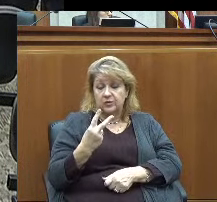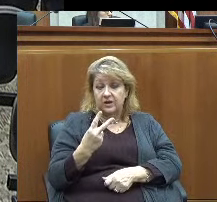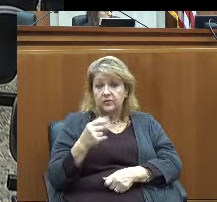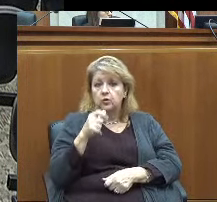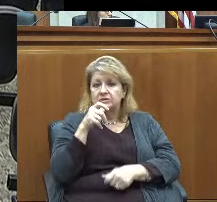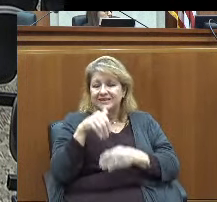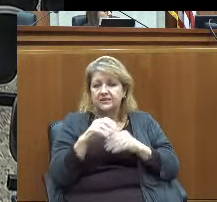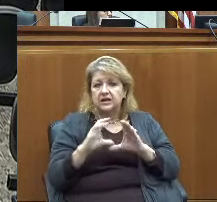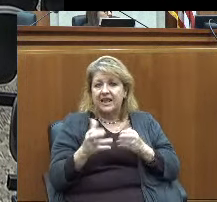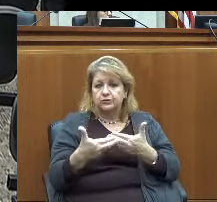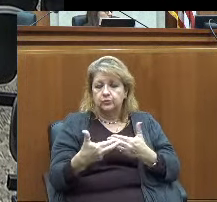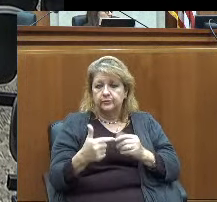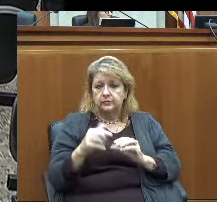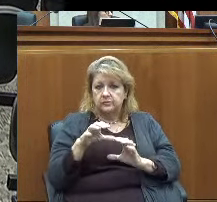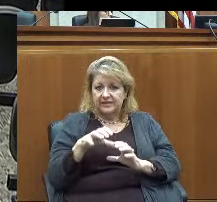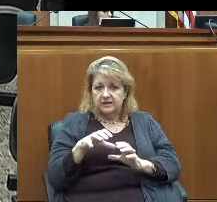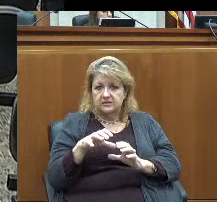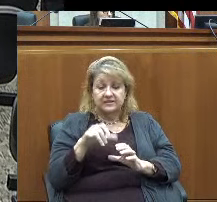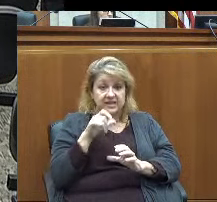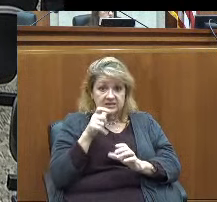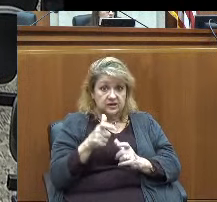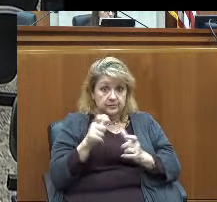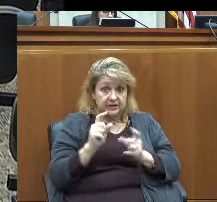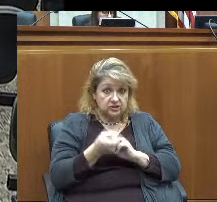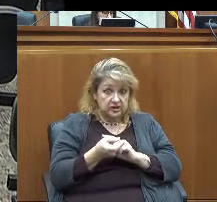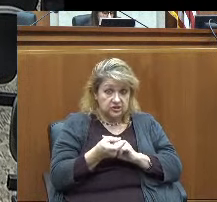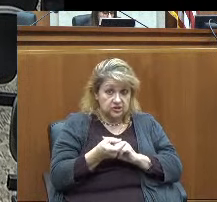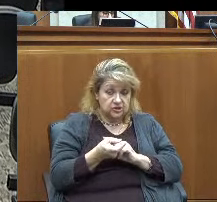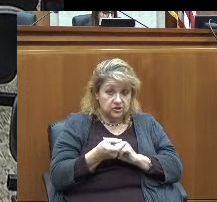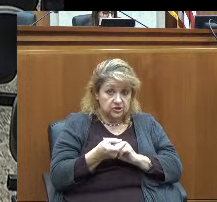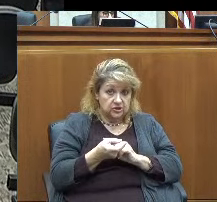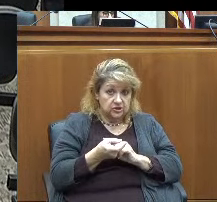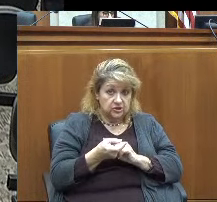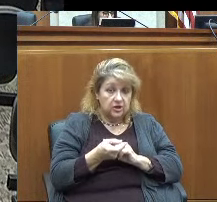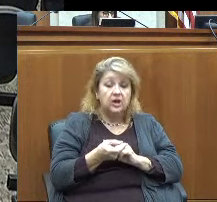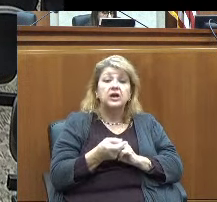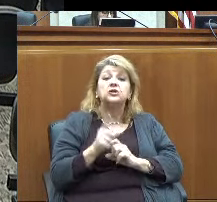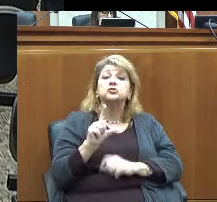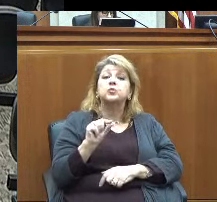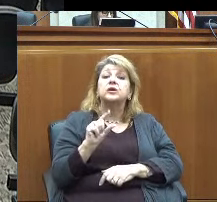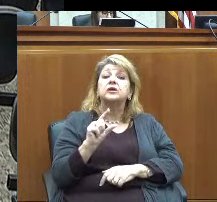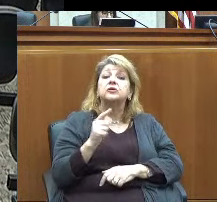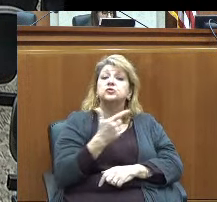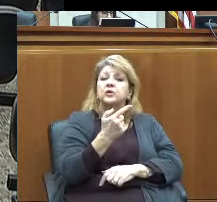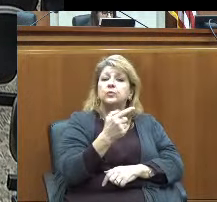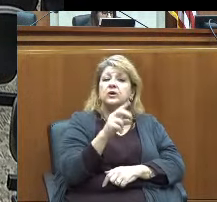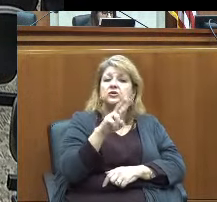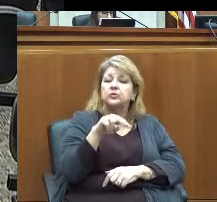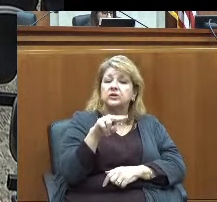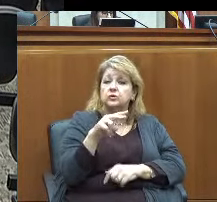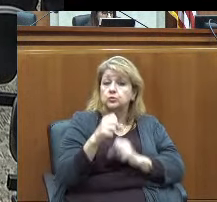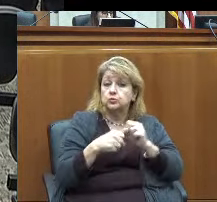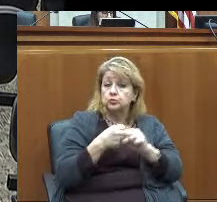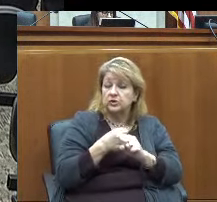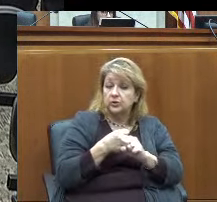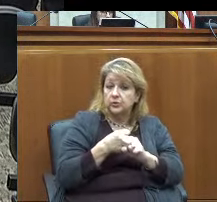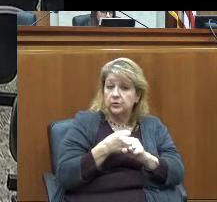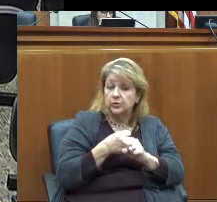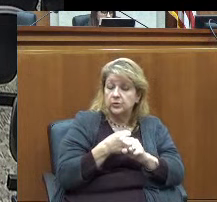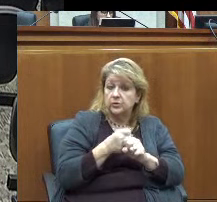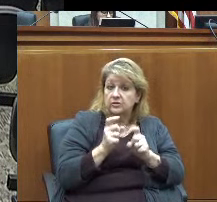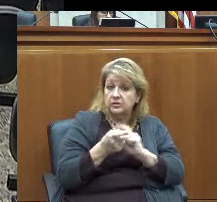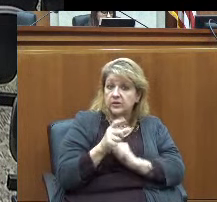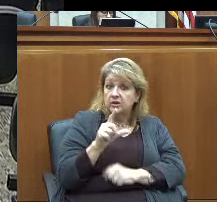There's really, you know, not a drastic change. There's an uptick. 21-22 year. But if you